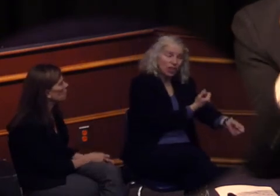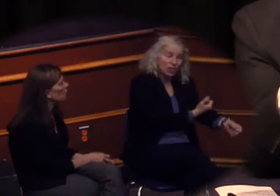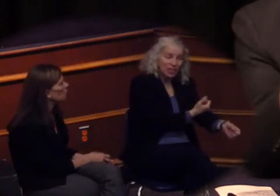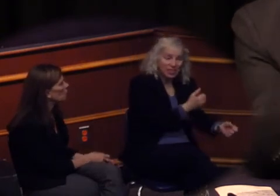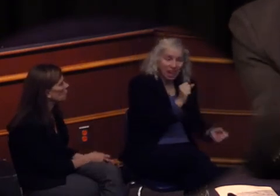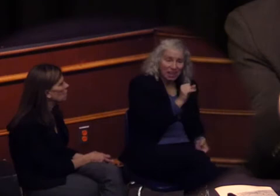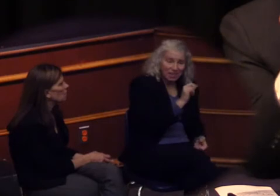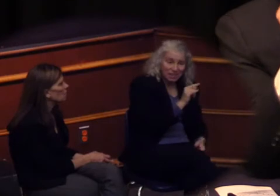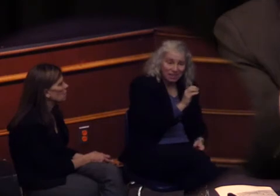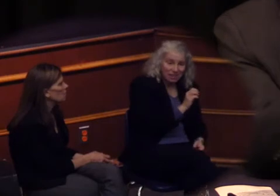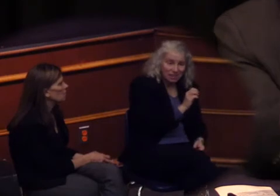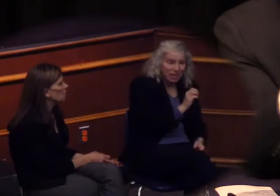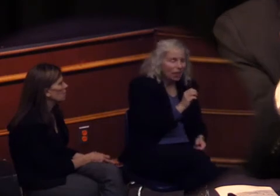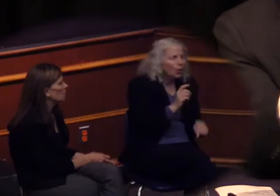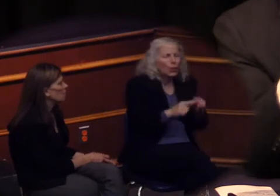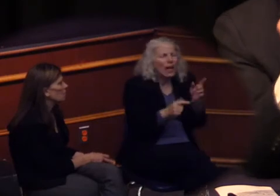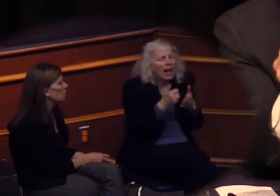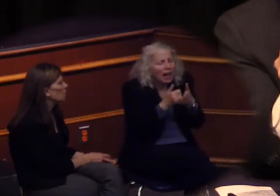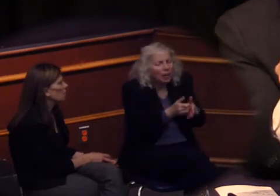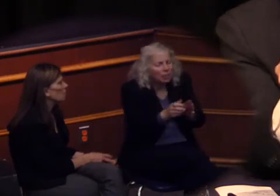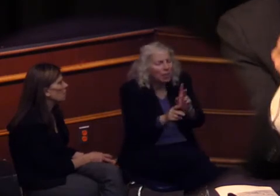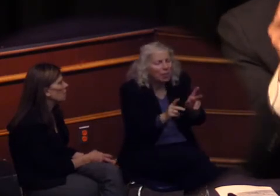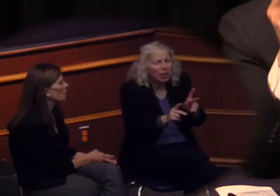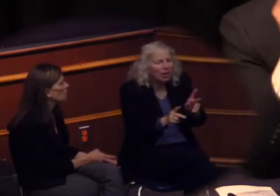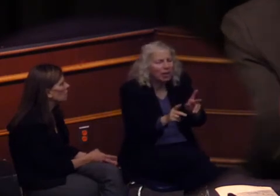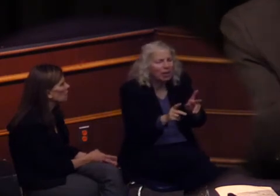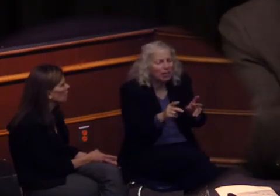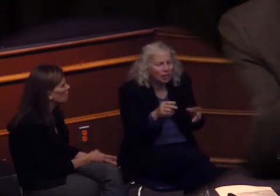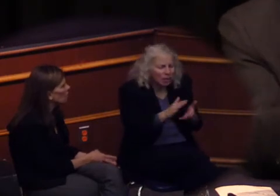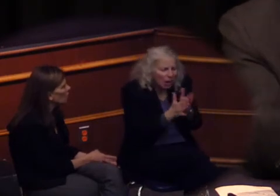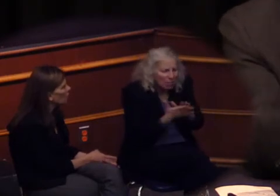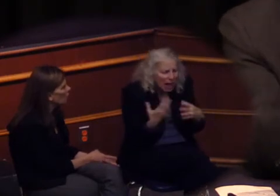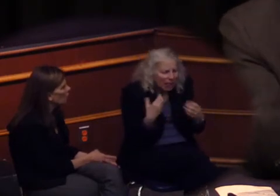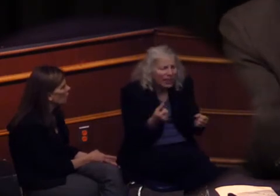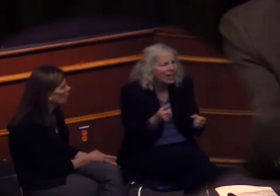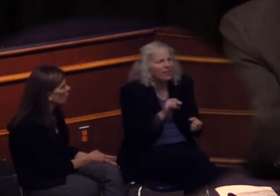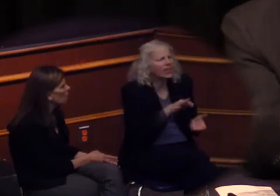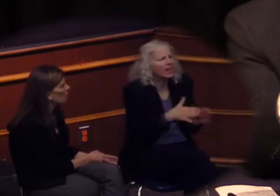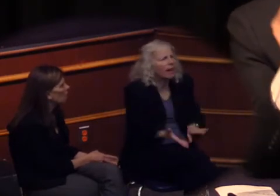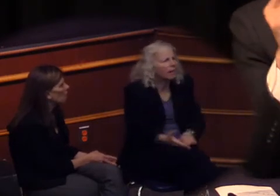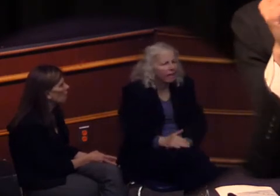We're not going to be able to help treat people and get them healthy if they don't stay alive.